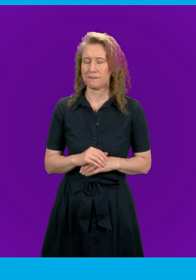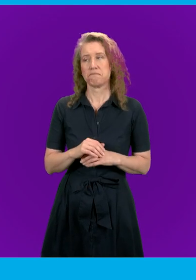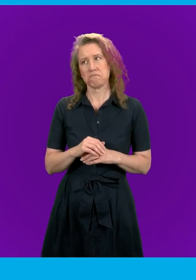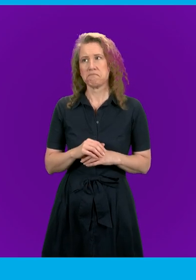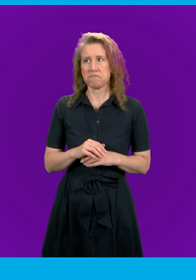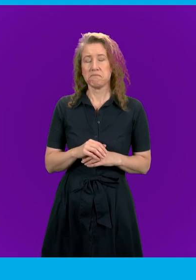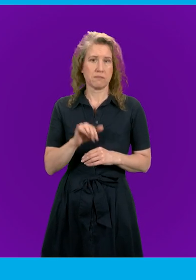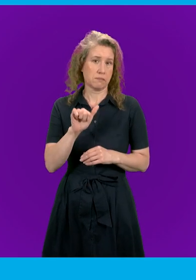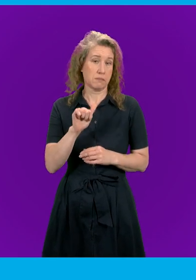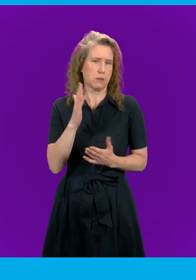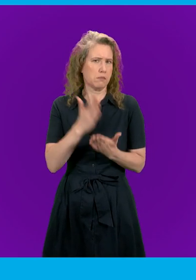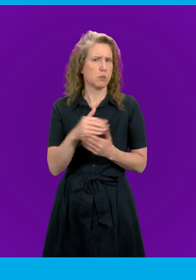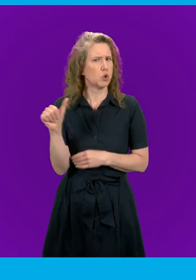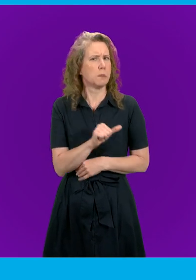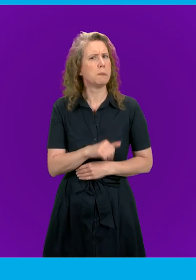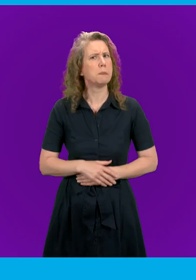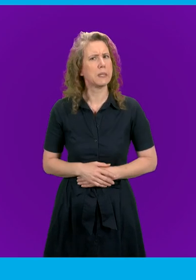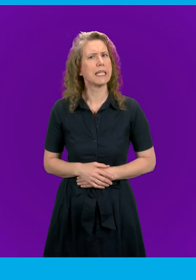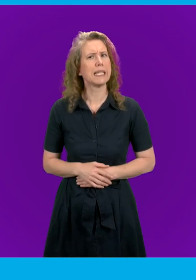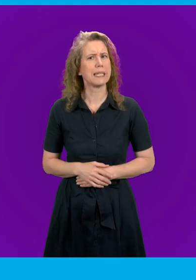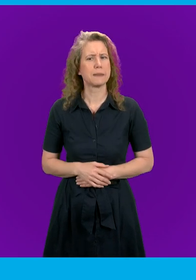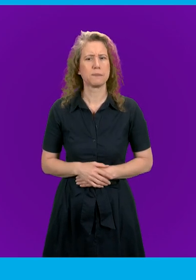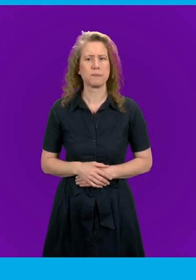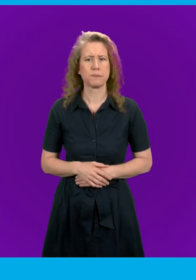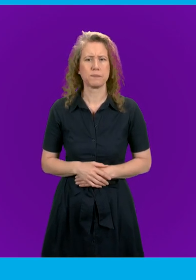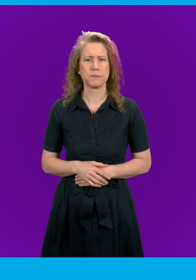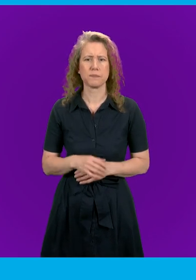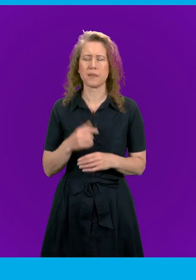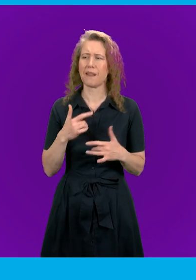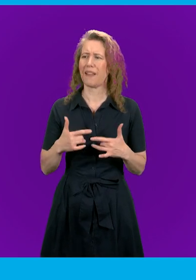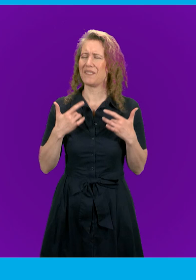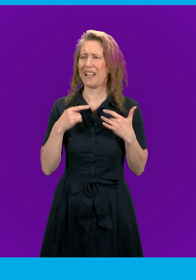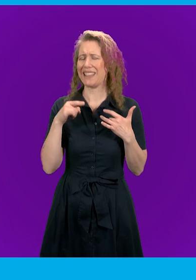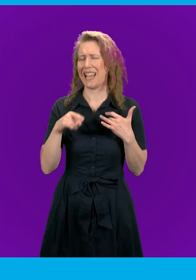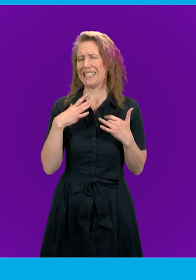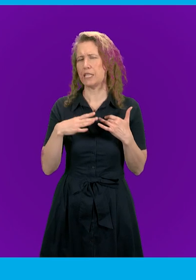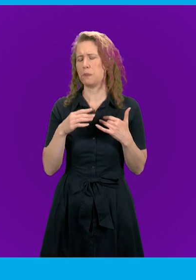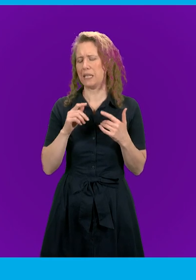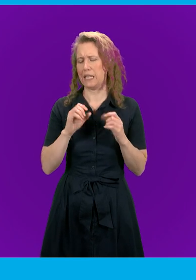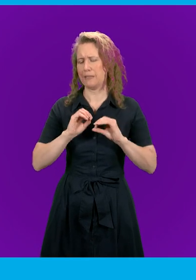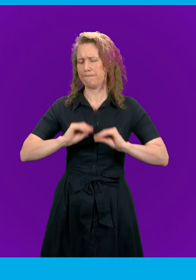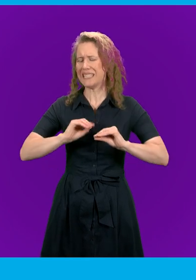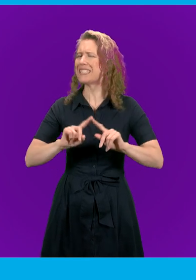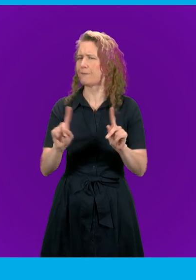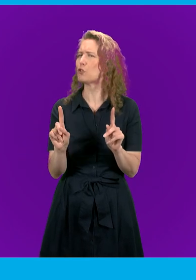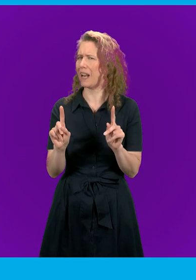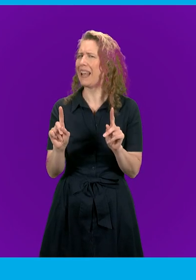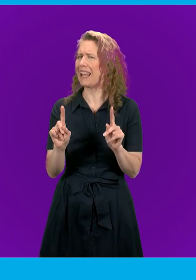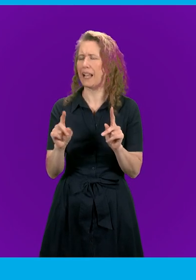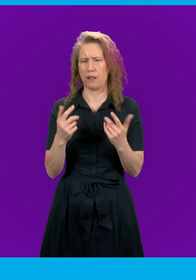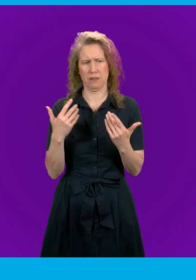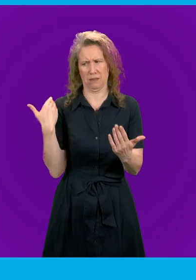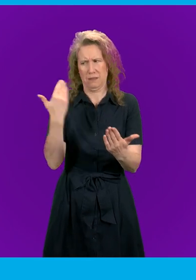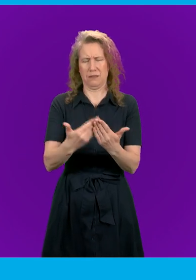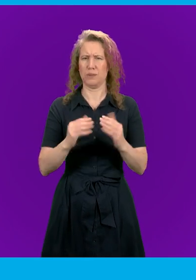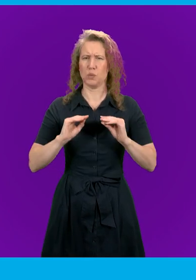It definitely should be. And I feel like it almost needs to be covered differently though, because the way it's been taught at